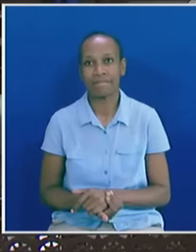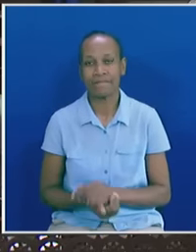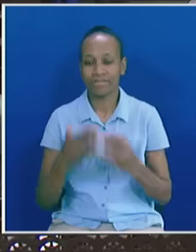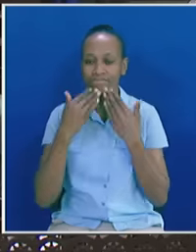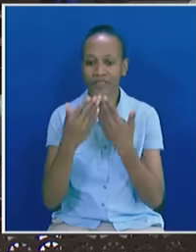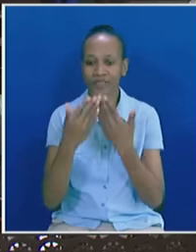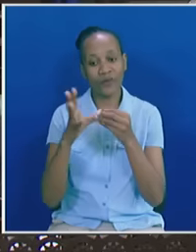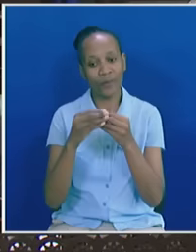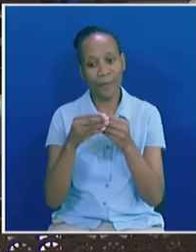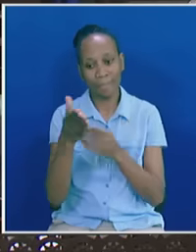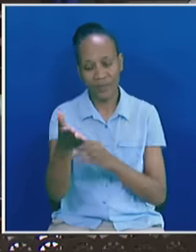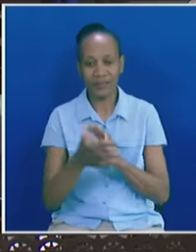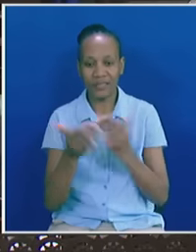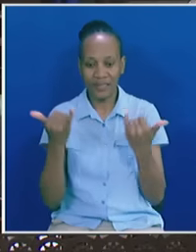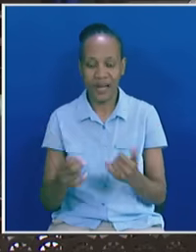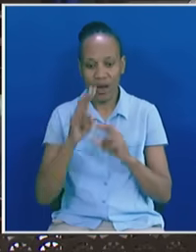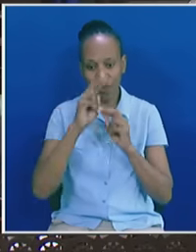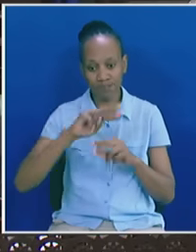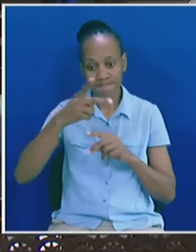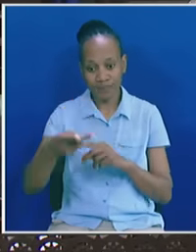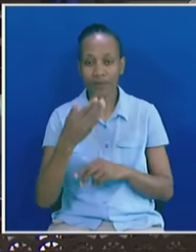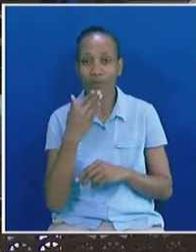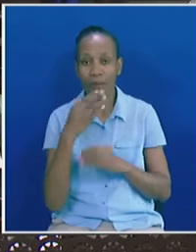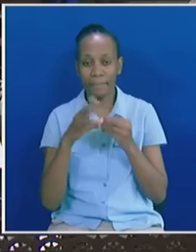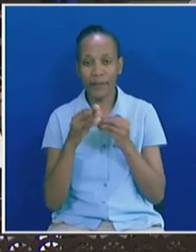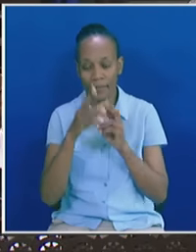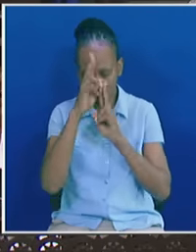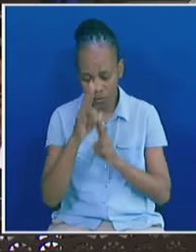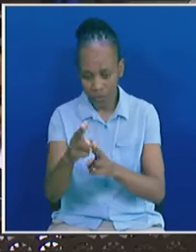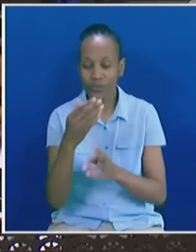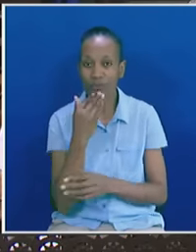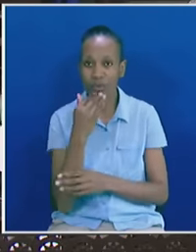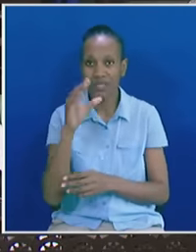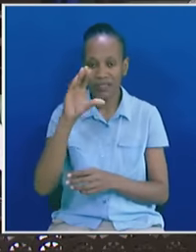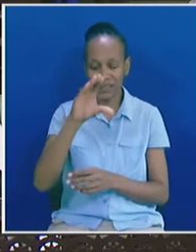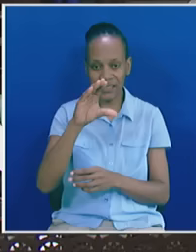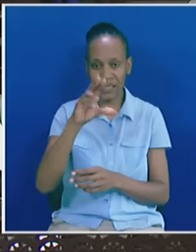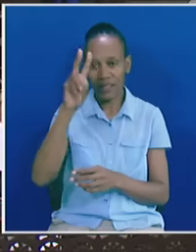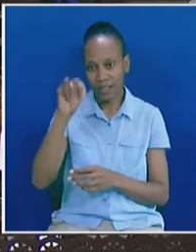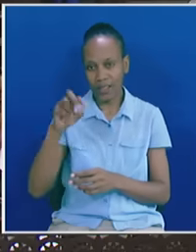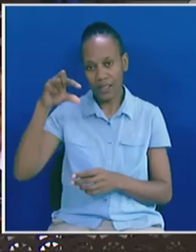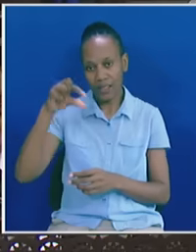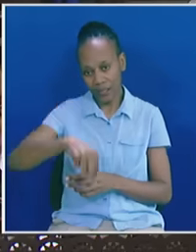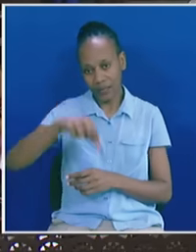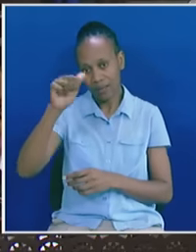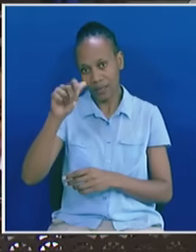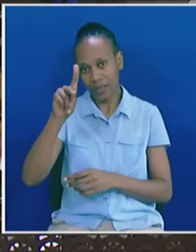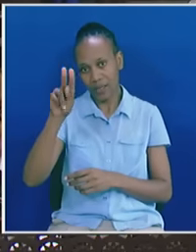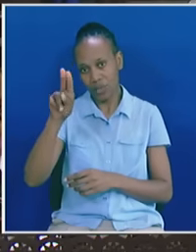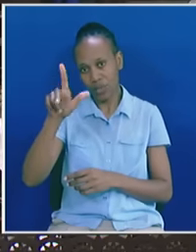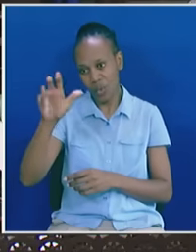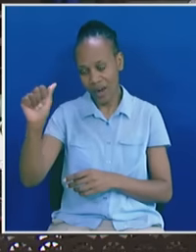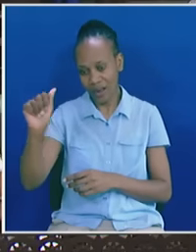Thank you, Honourable Member Schmidt. I will now call upon Honourable Member C. Ngakula.